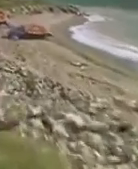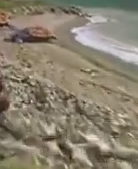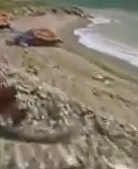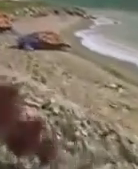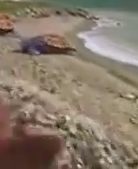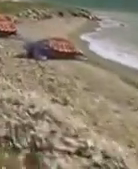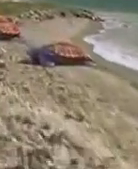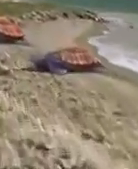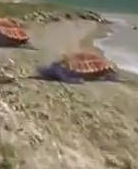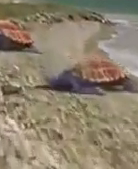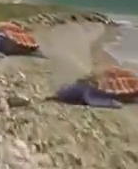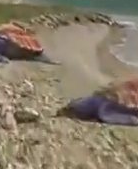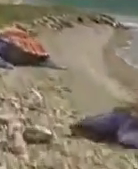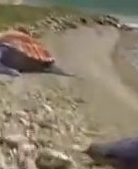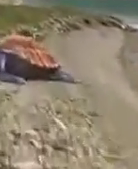turtles, and mammoths.